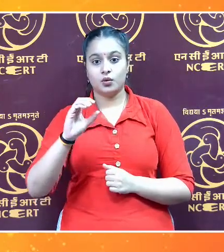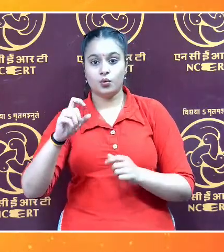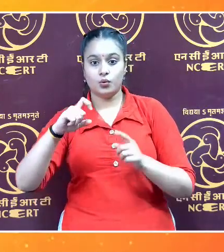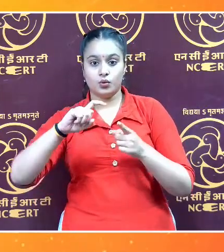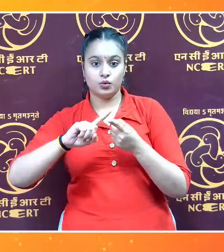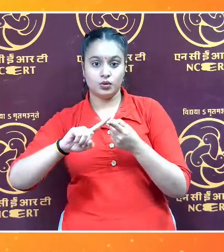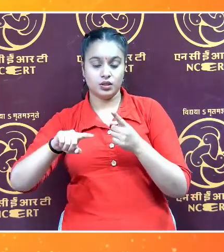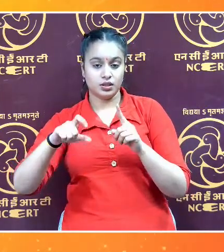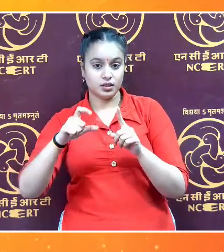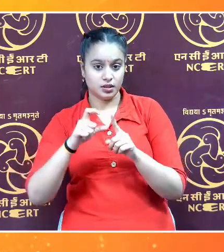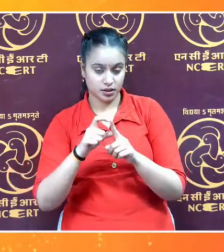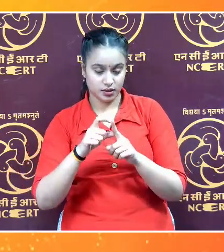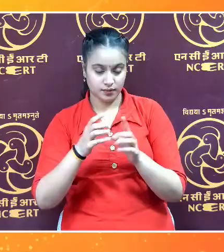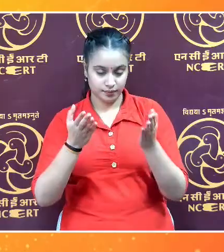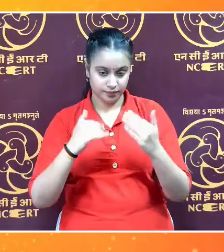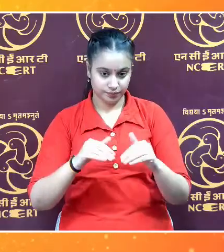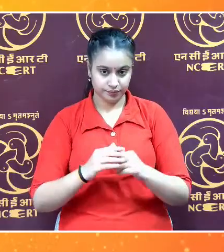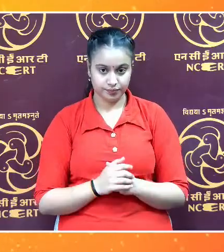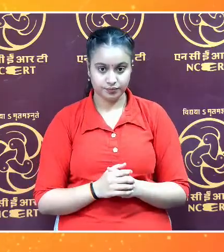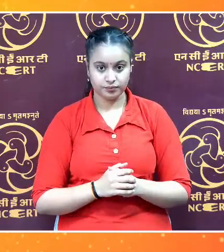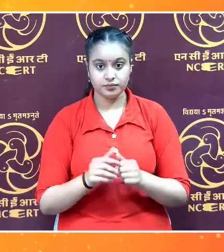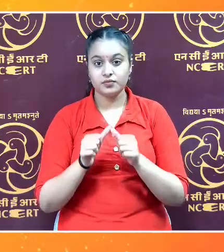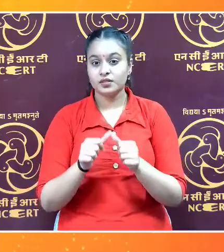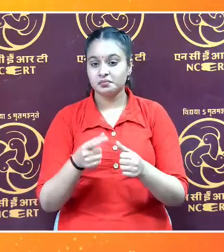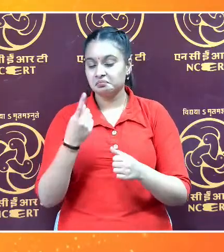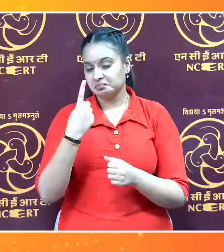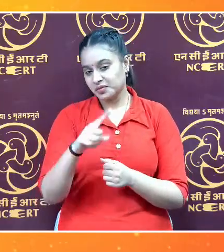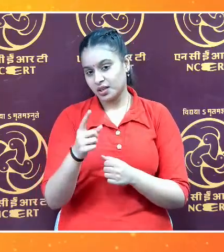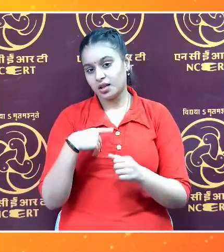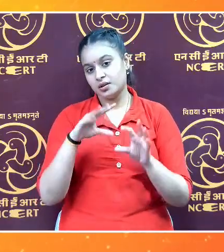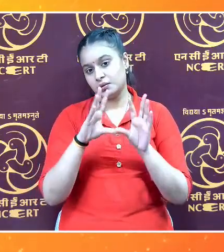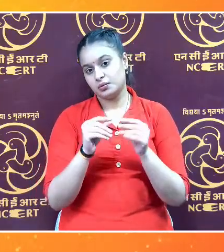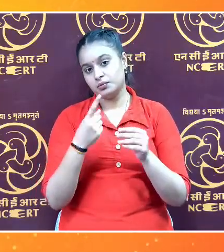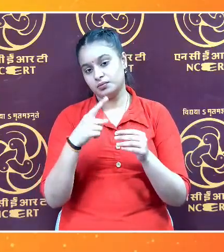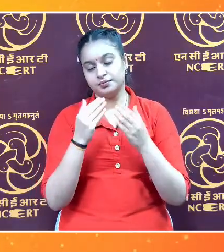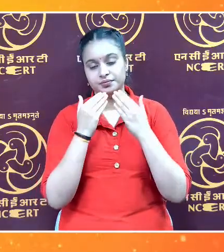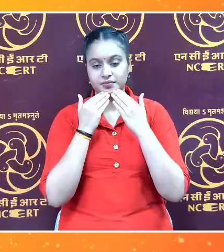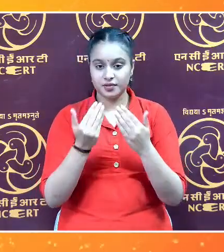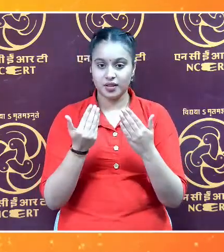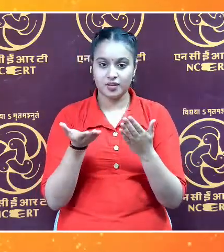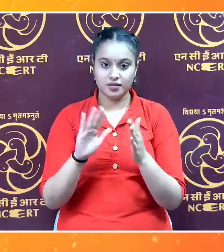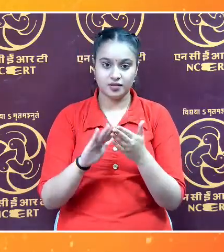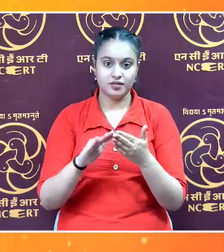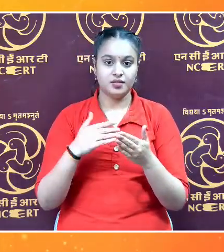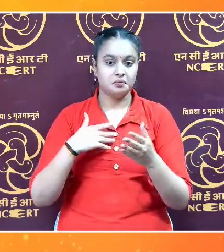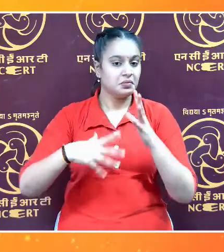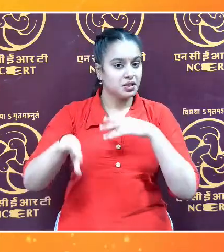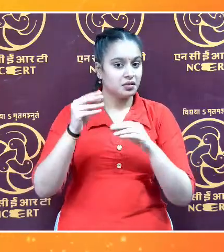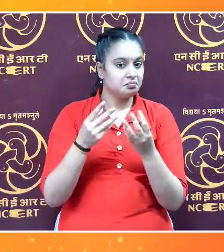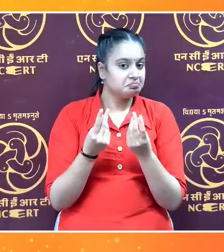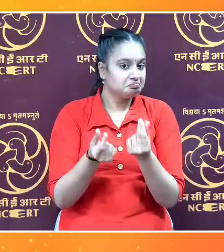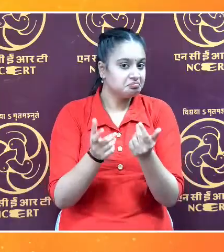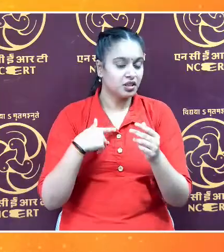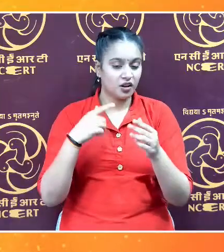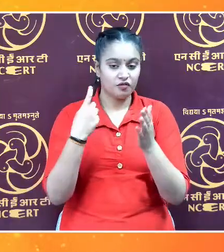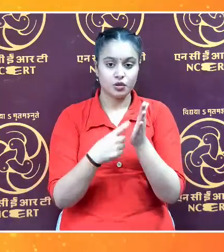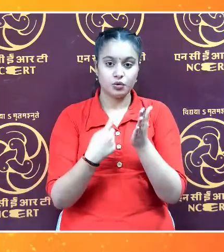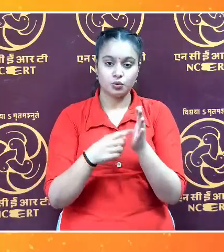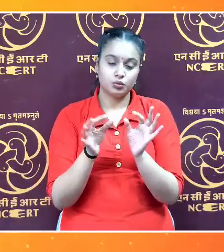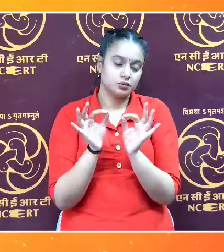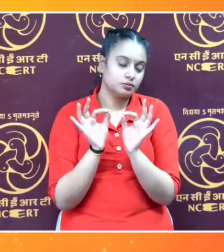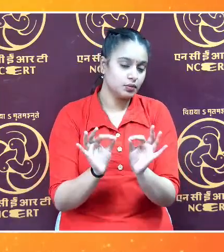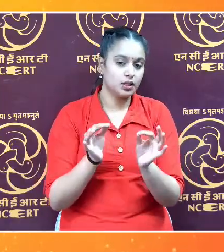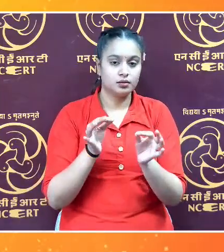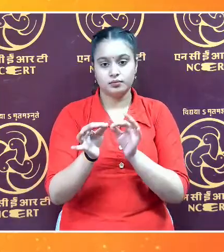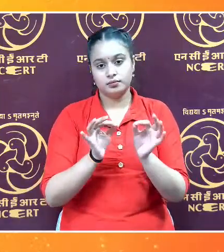cooked. Yes. Okay. That's nice. Let's see the answers. Yes, you were Yeah. right. Thank you so much. I learned fast and you Yes. explained the rules very nicely to